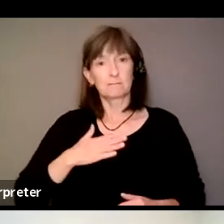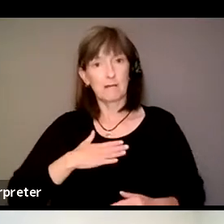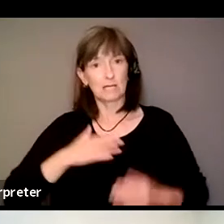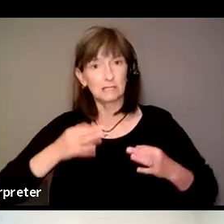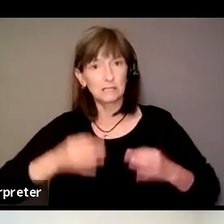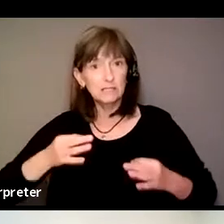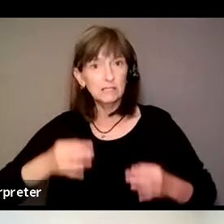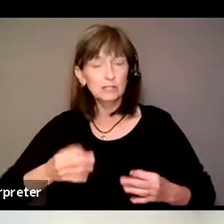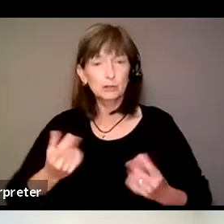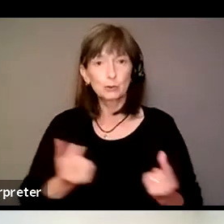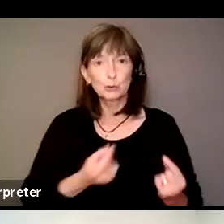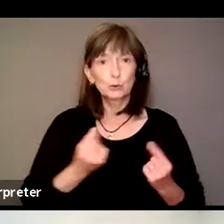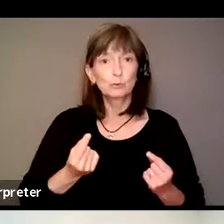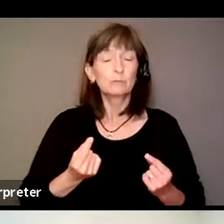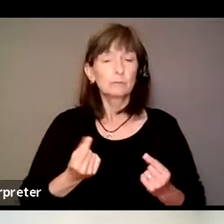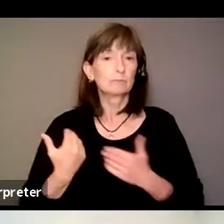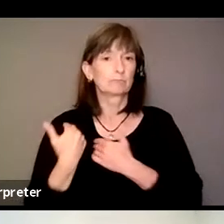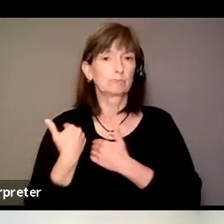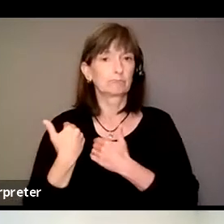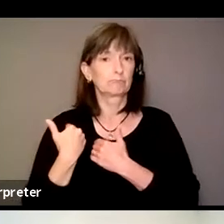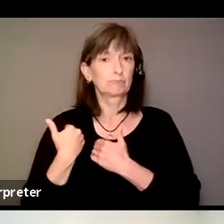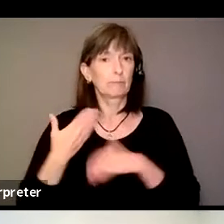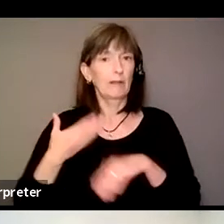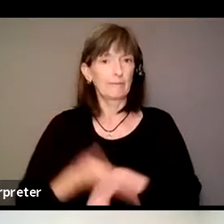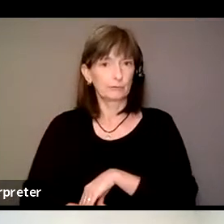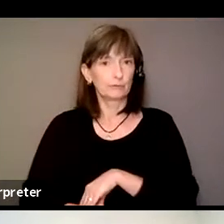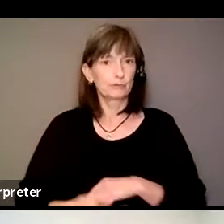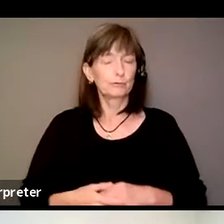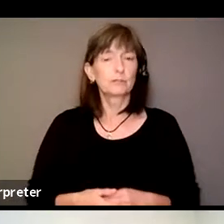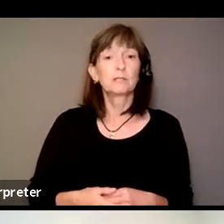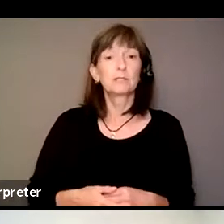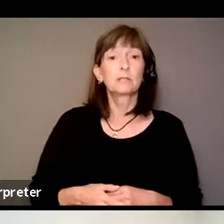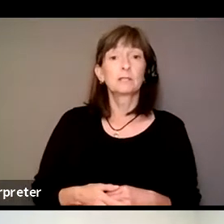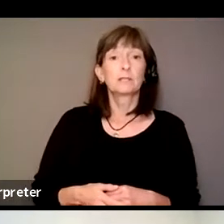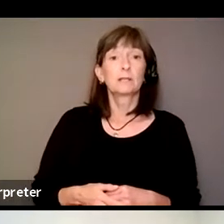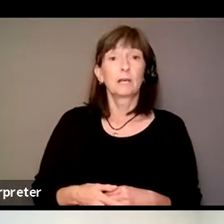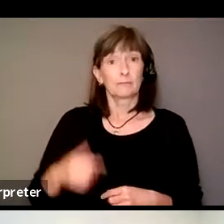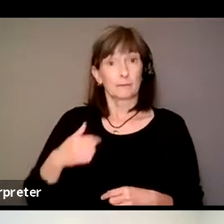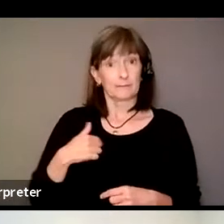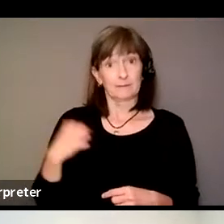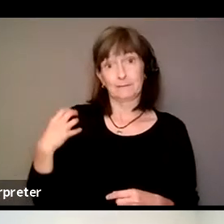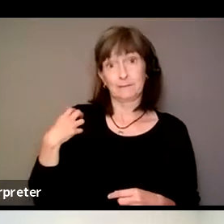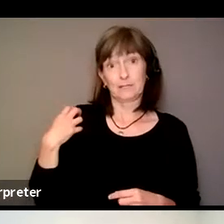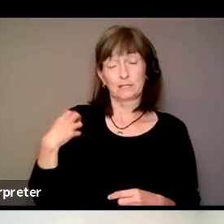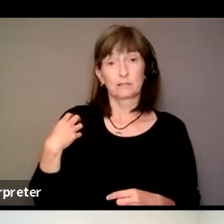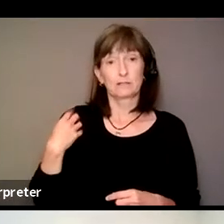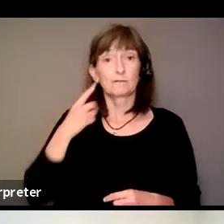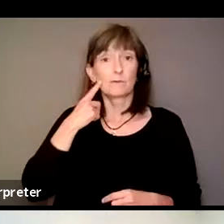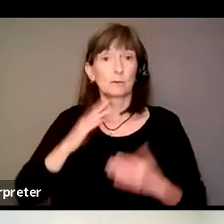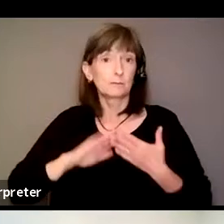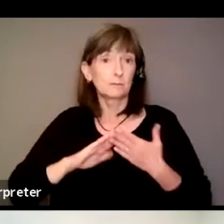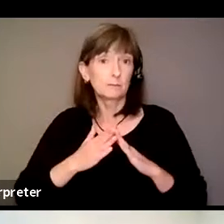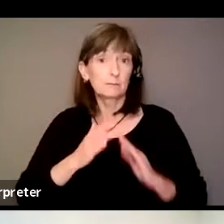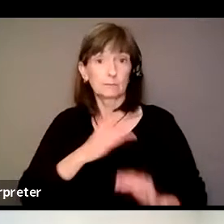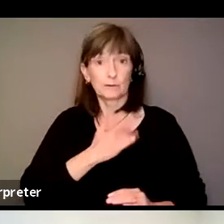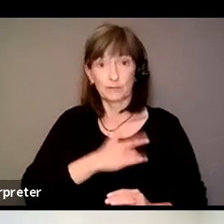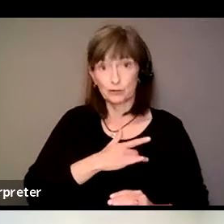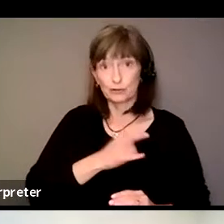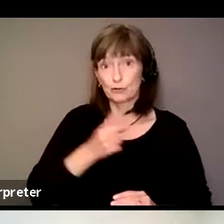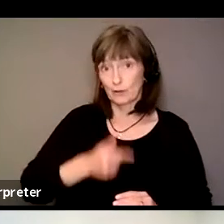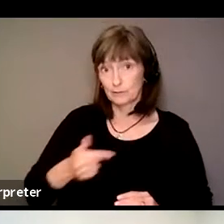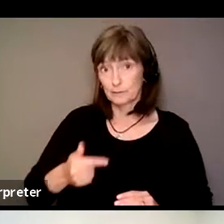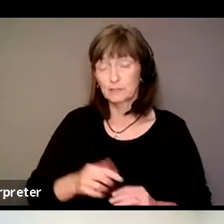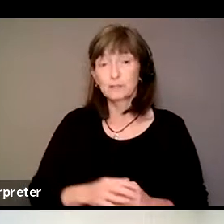community. And as my from my perspective as the Minister of Municipal and Provincial Affairs,